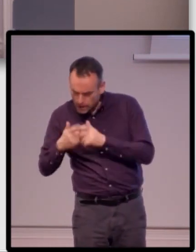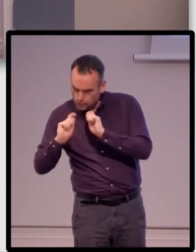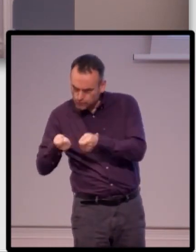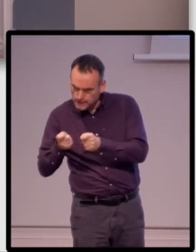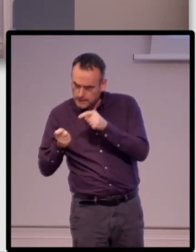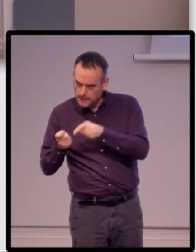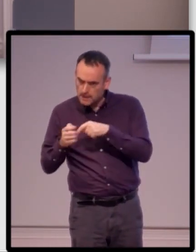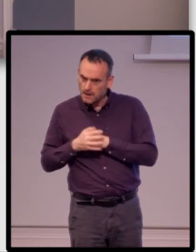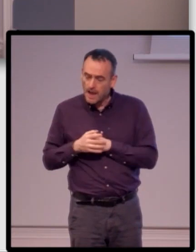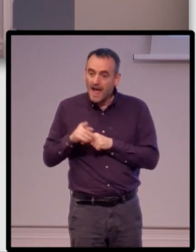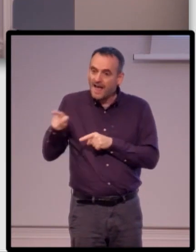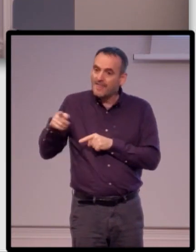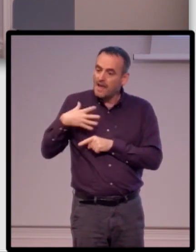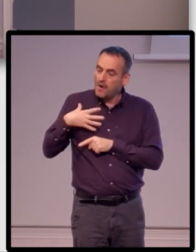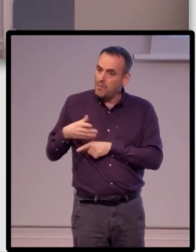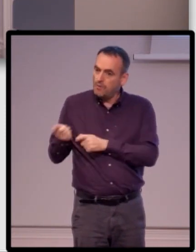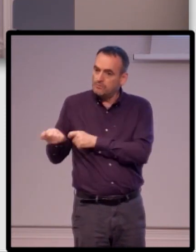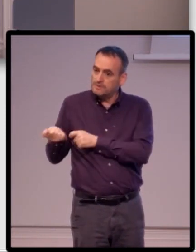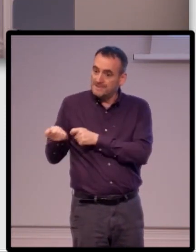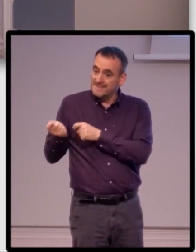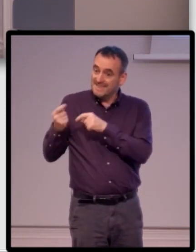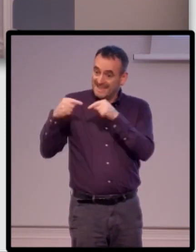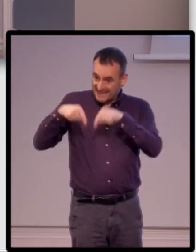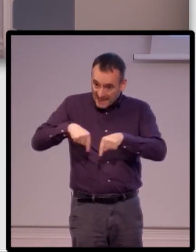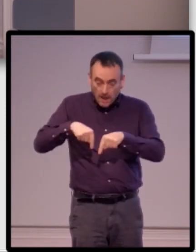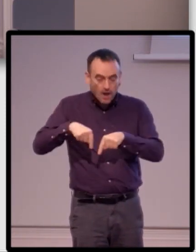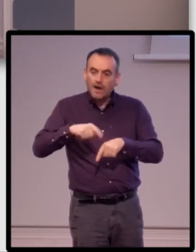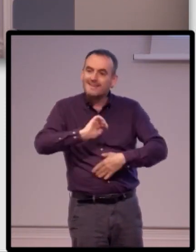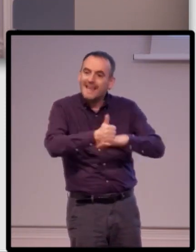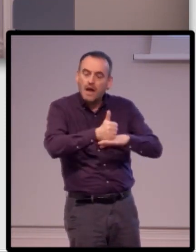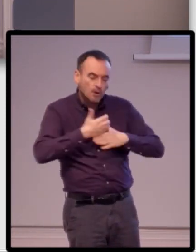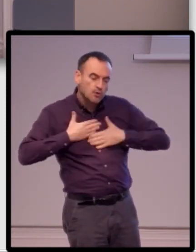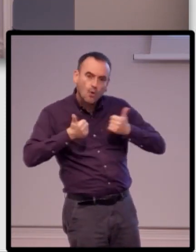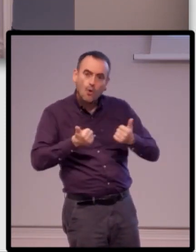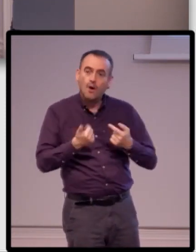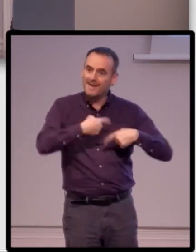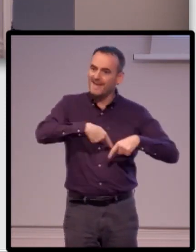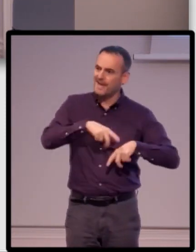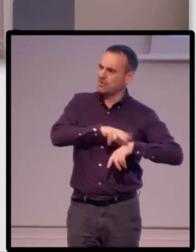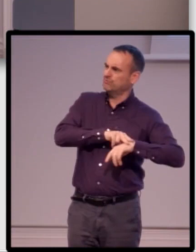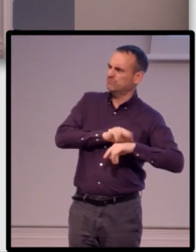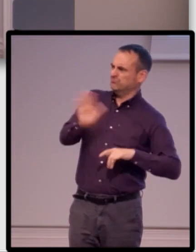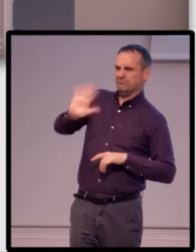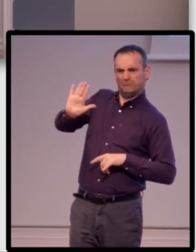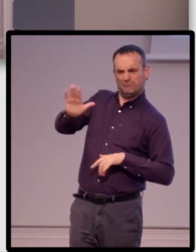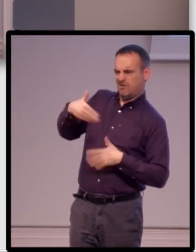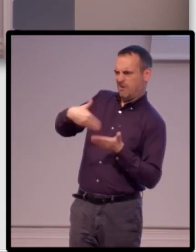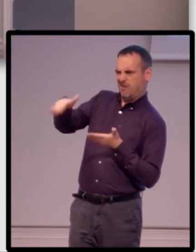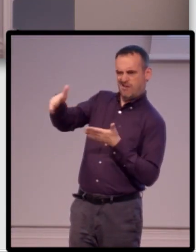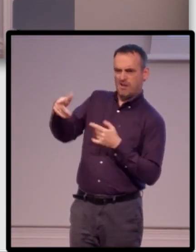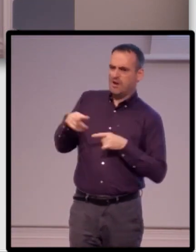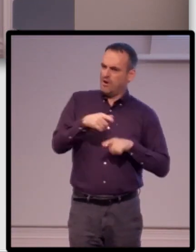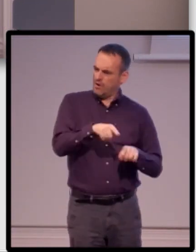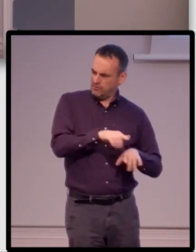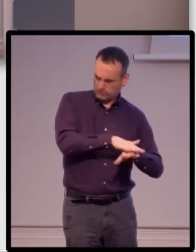to adopt a curative approach here, but faced resistance from paediatricians who were reluctant to subject children to these really